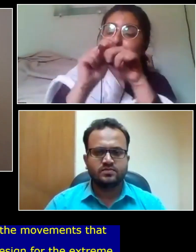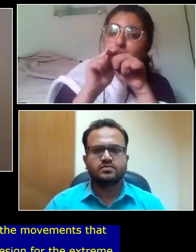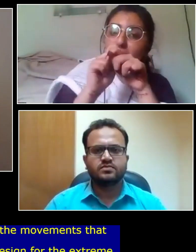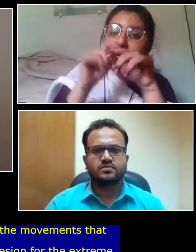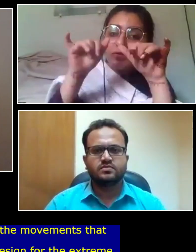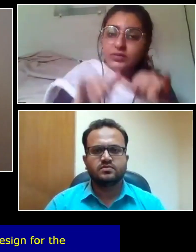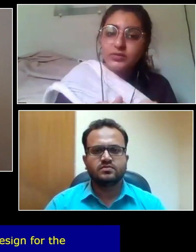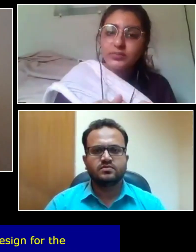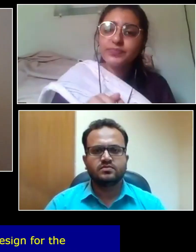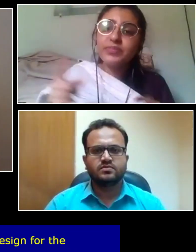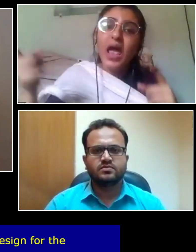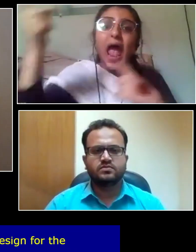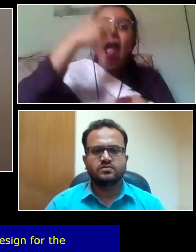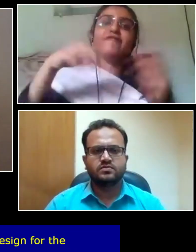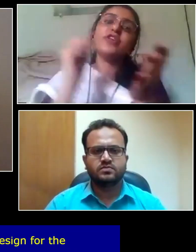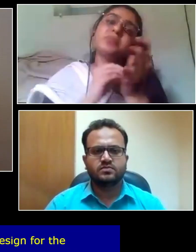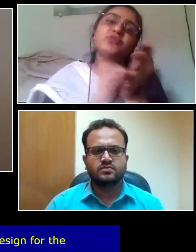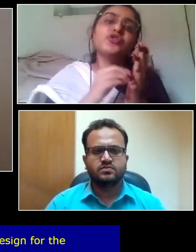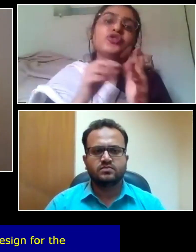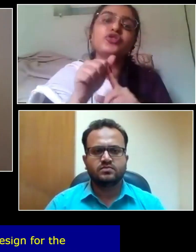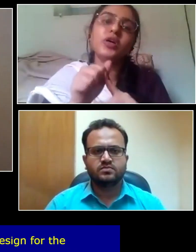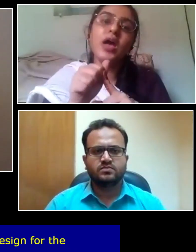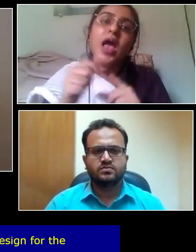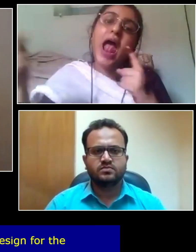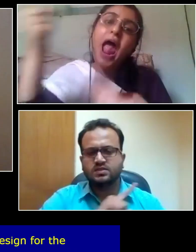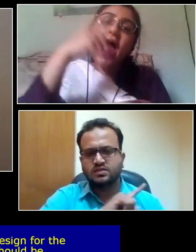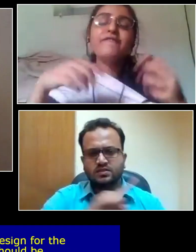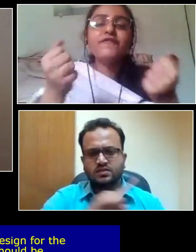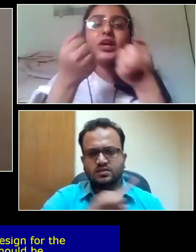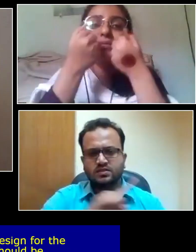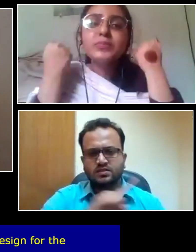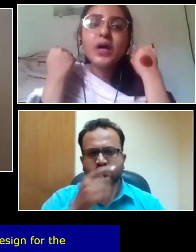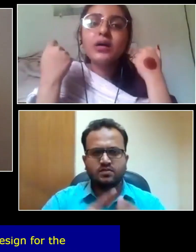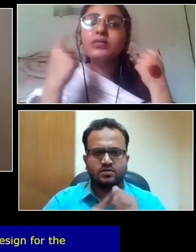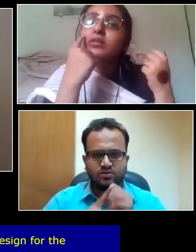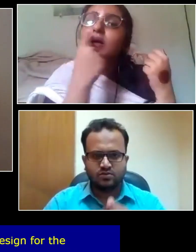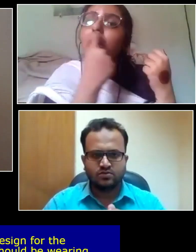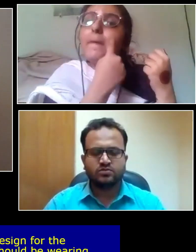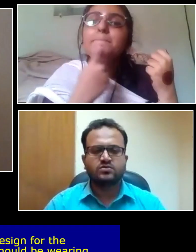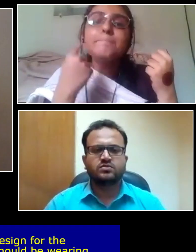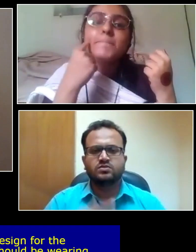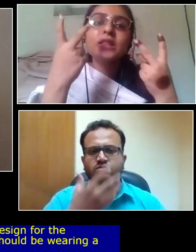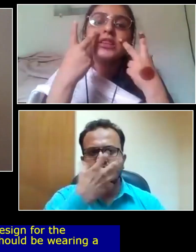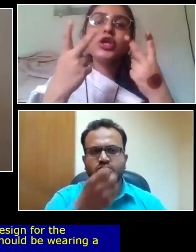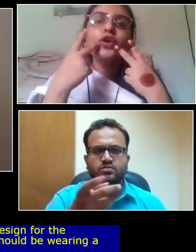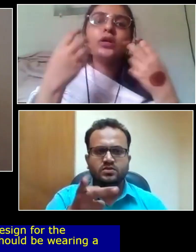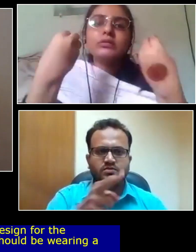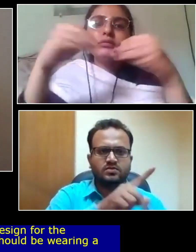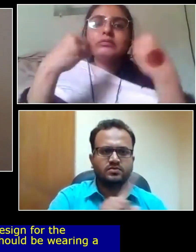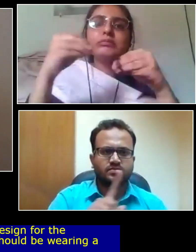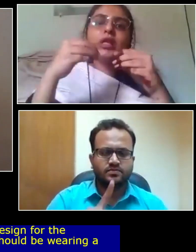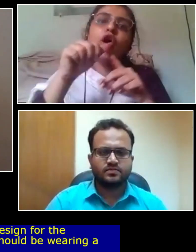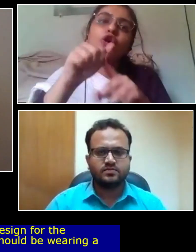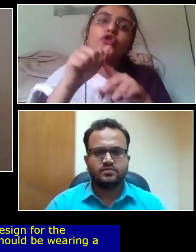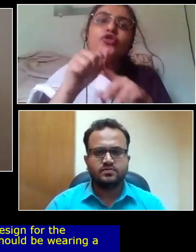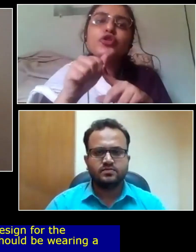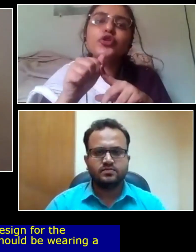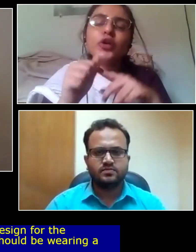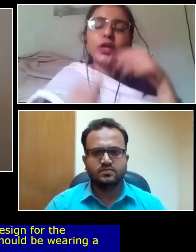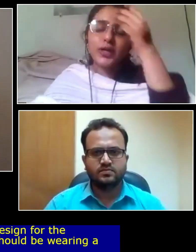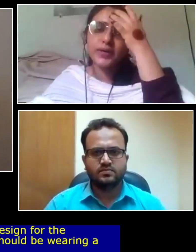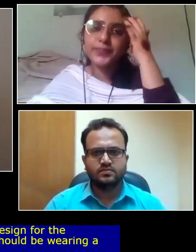everyone benefits. Everyone should be wearing a mask with a clear plastic face so that